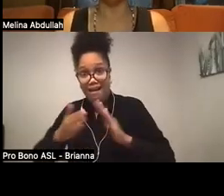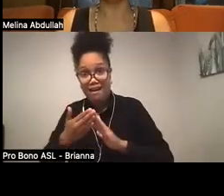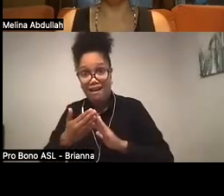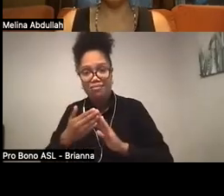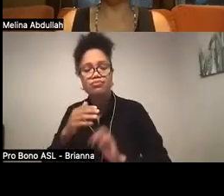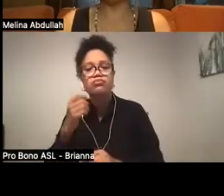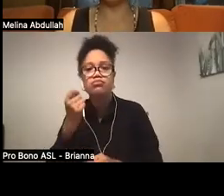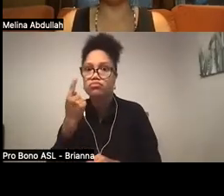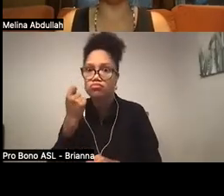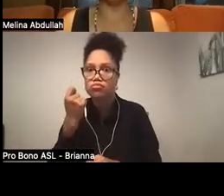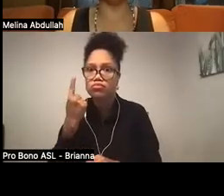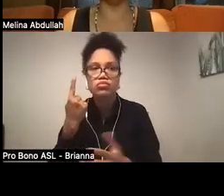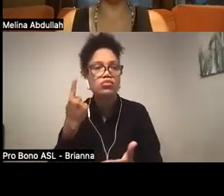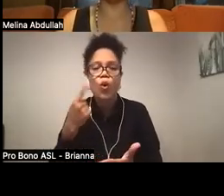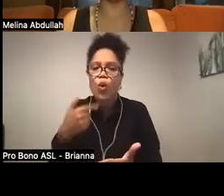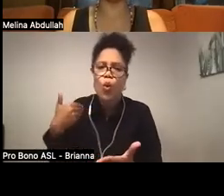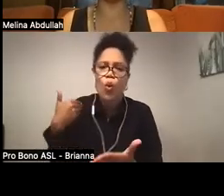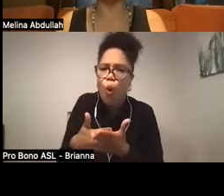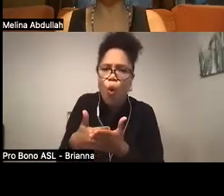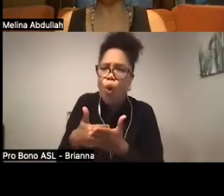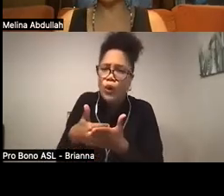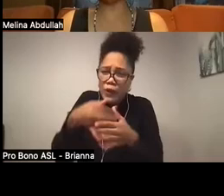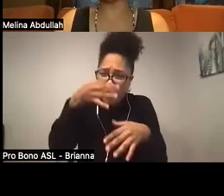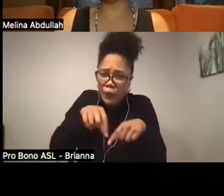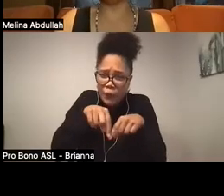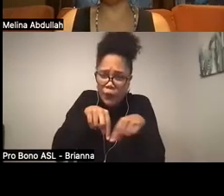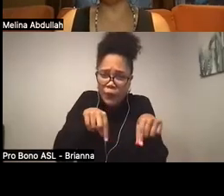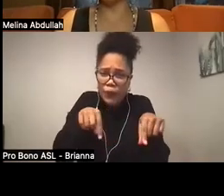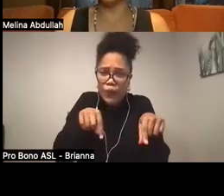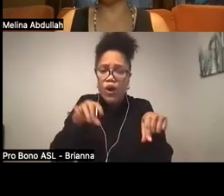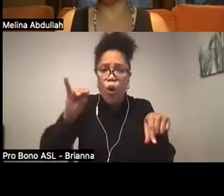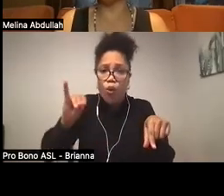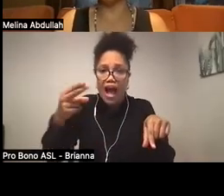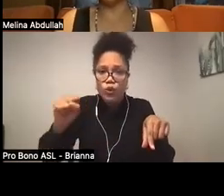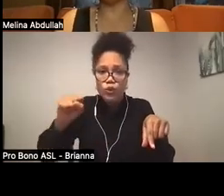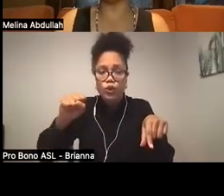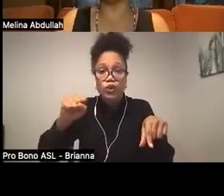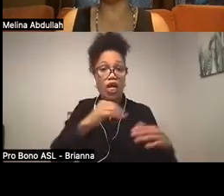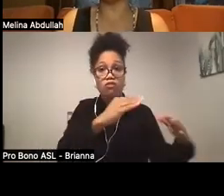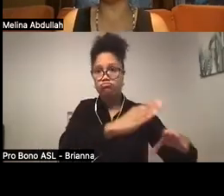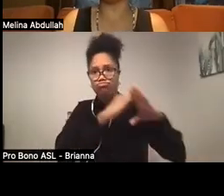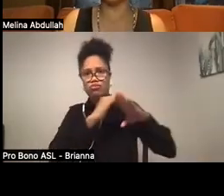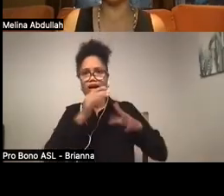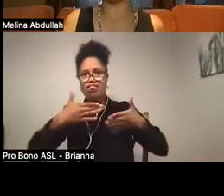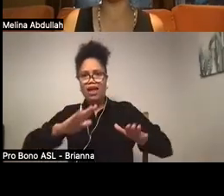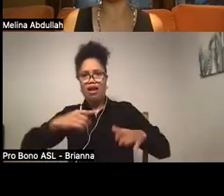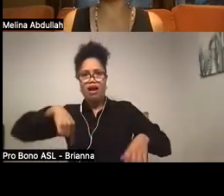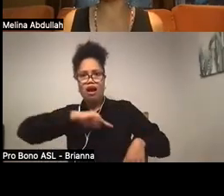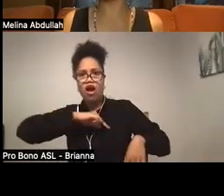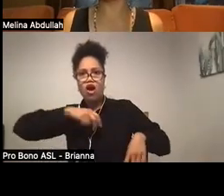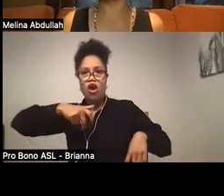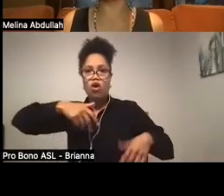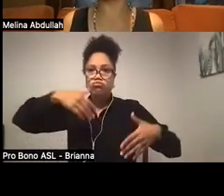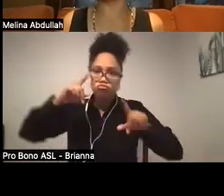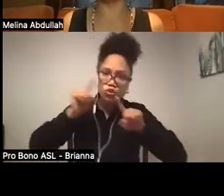away, walking distance to Oakland High School, to actually go to Oakland High School. Instead, they drew the district lines in